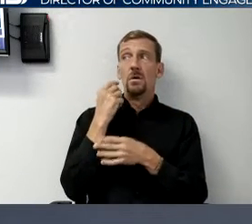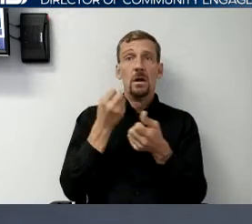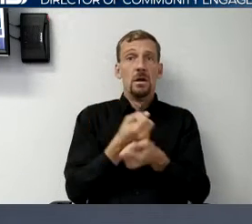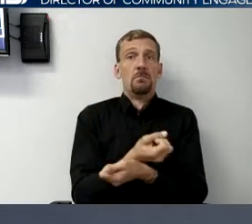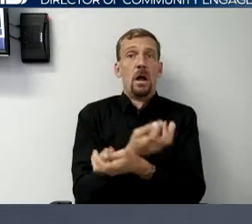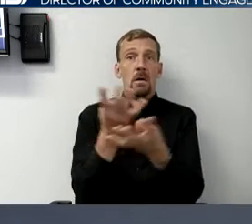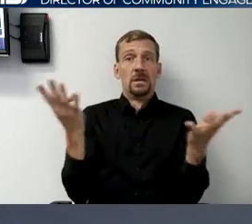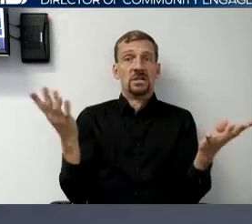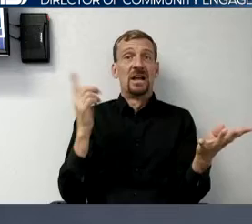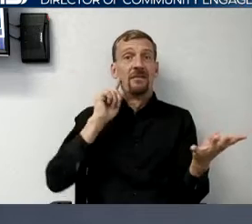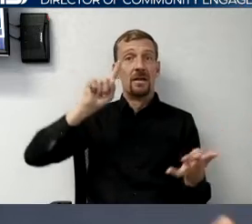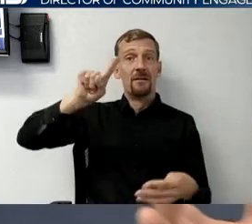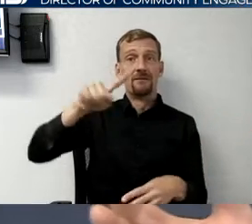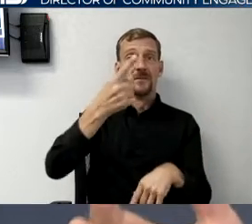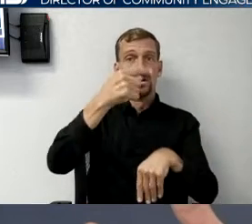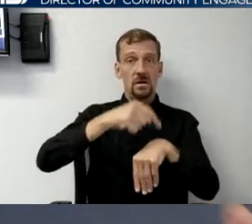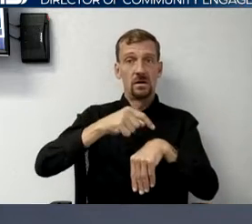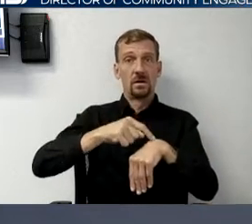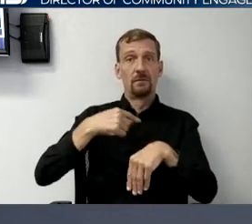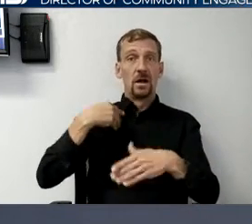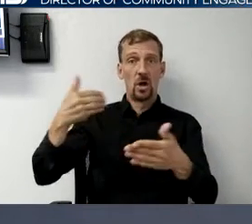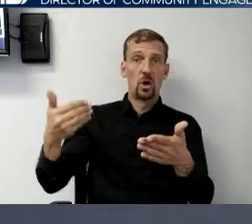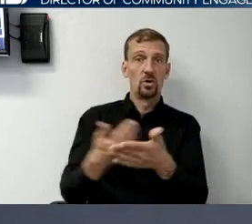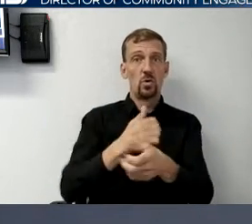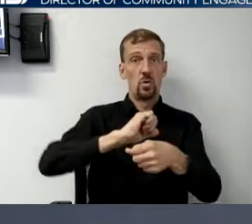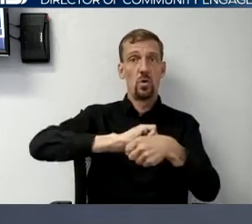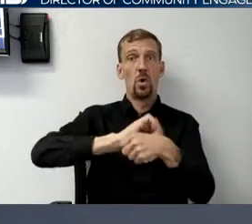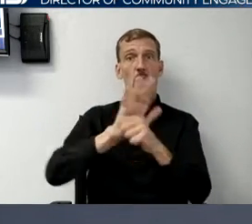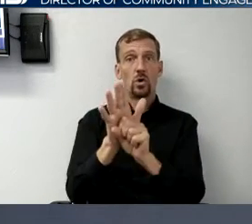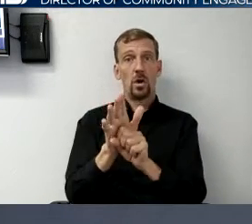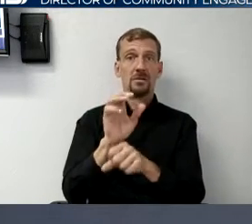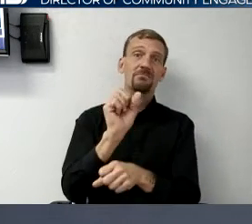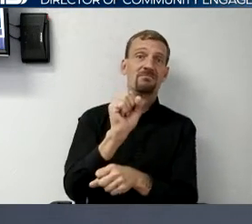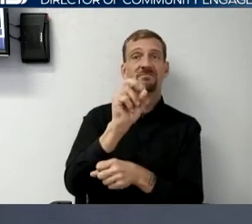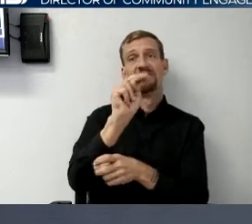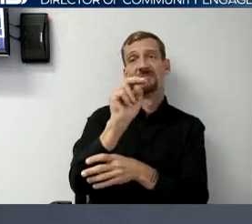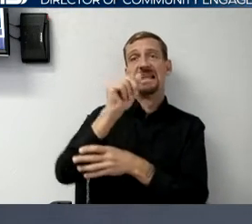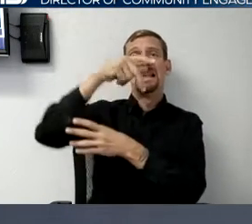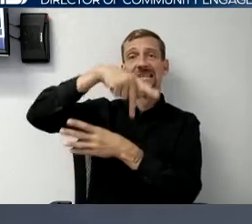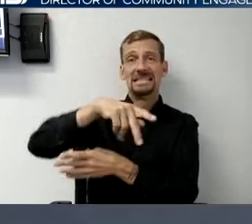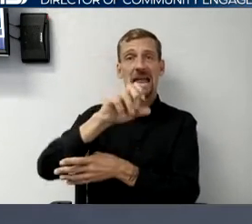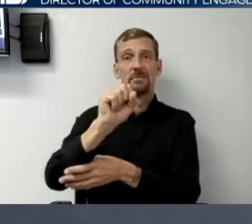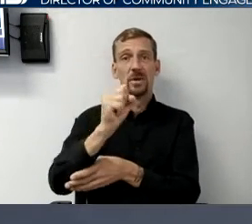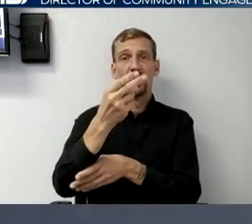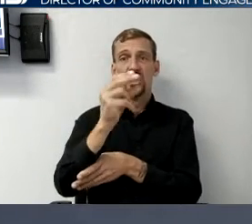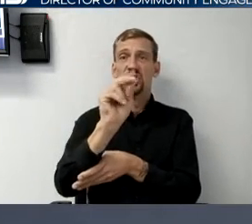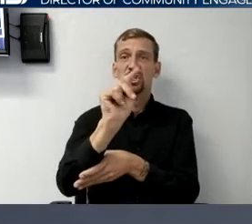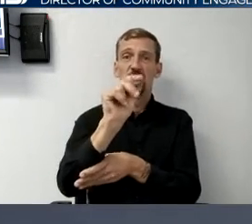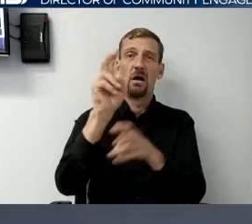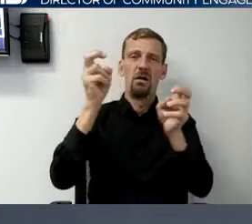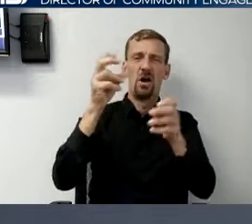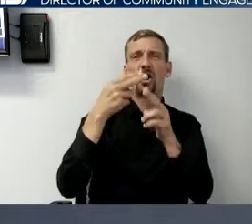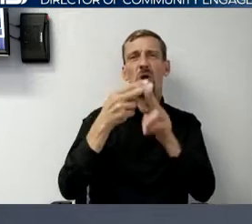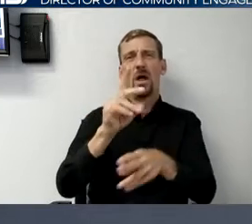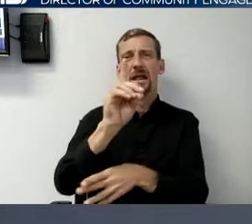the first time our new COVID snapshot or dashboard. So we've been working on it over the